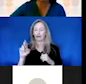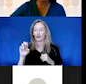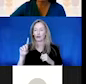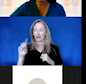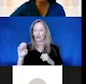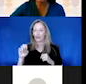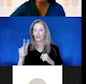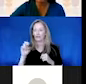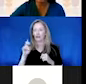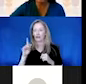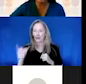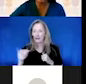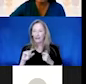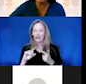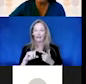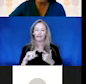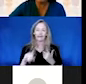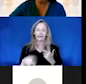county.